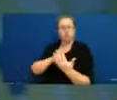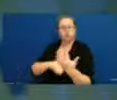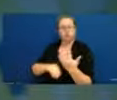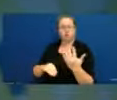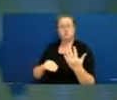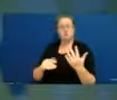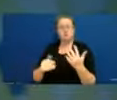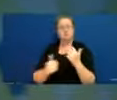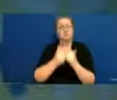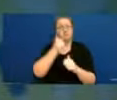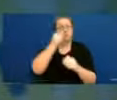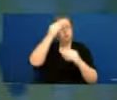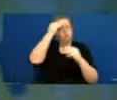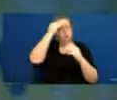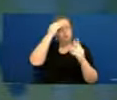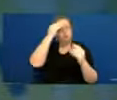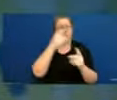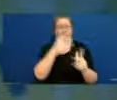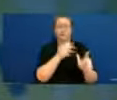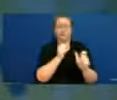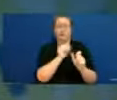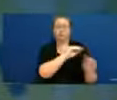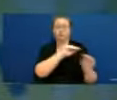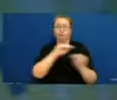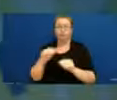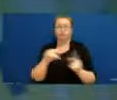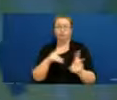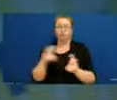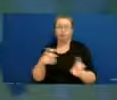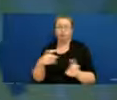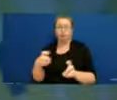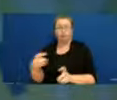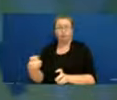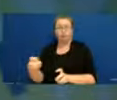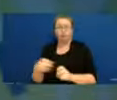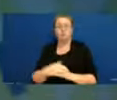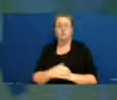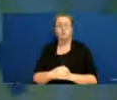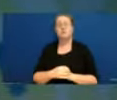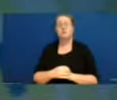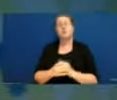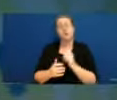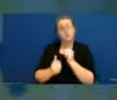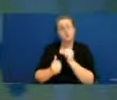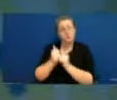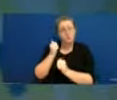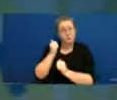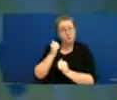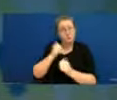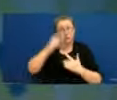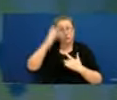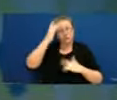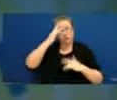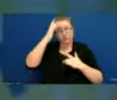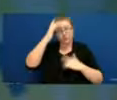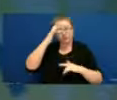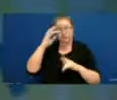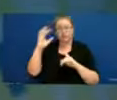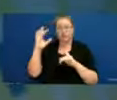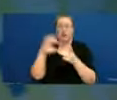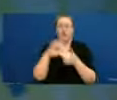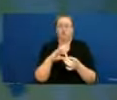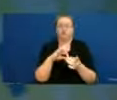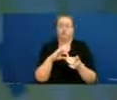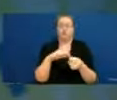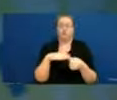to get most of that information in a relatively fast way. And the vast majority of cases that we